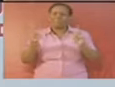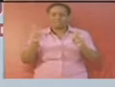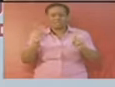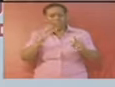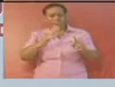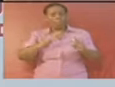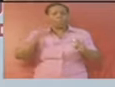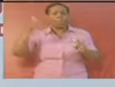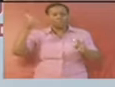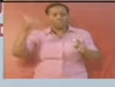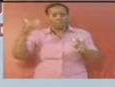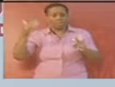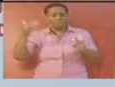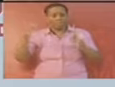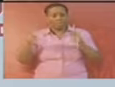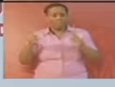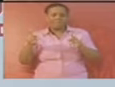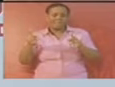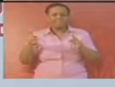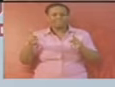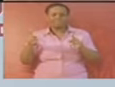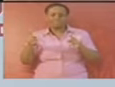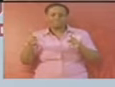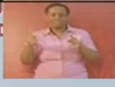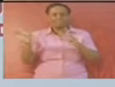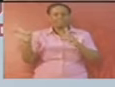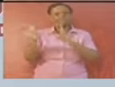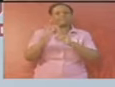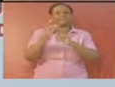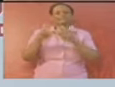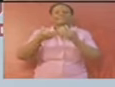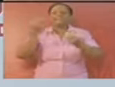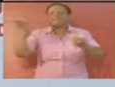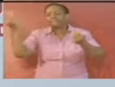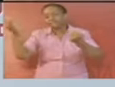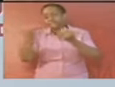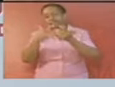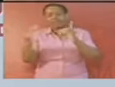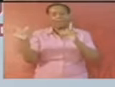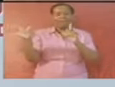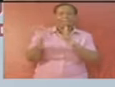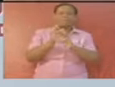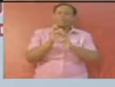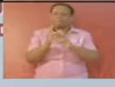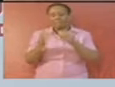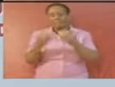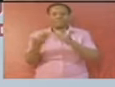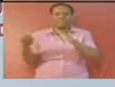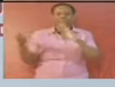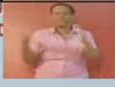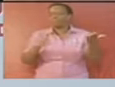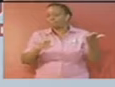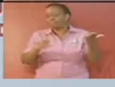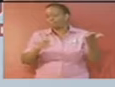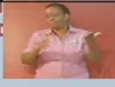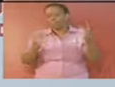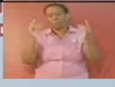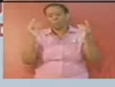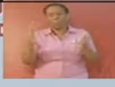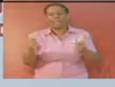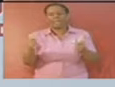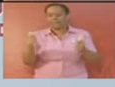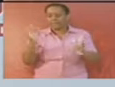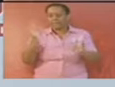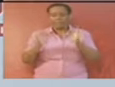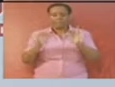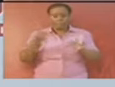home, and our elderly are the ones that are going to pay the price and are going to be hospitalized.